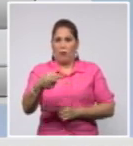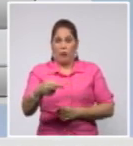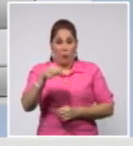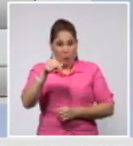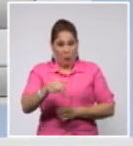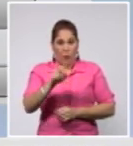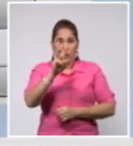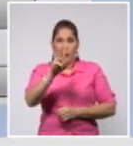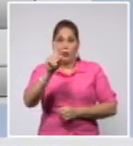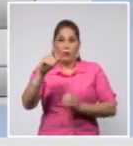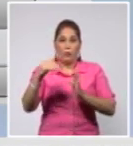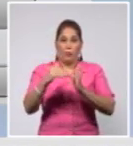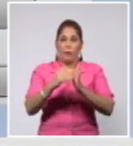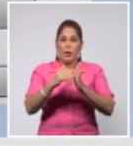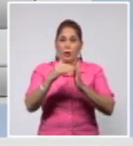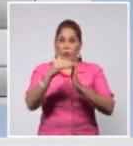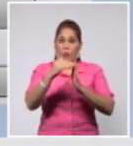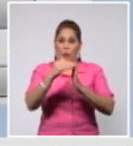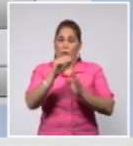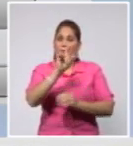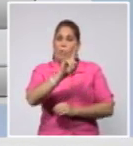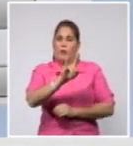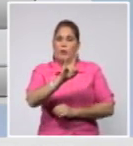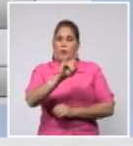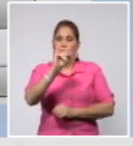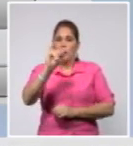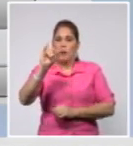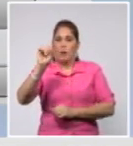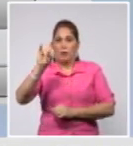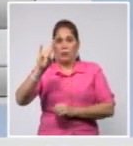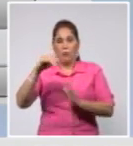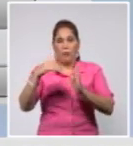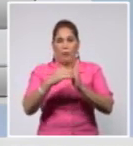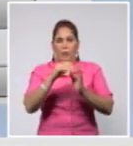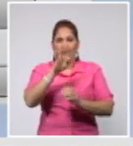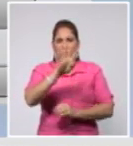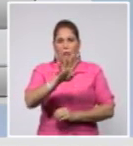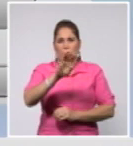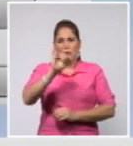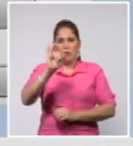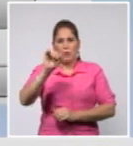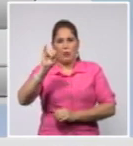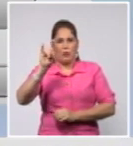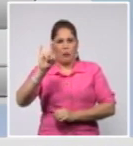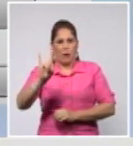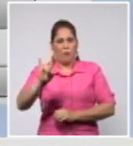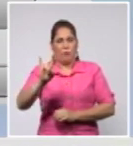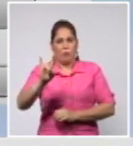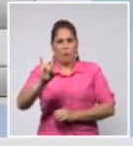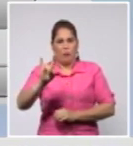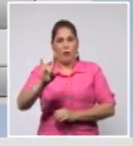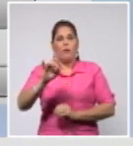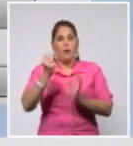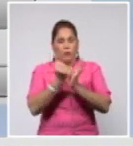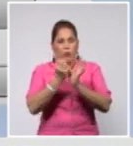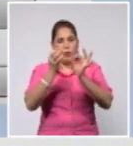31,969,479 confirmed cases since the start of the pandemic. Yesterday,